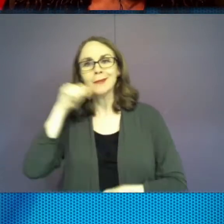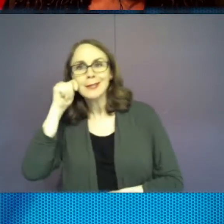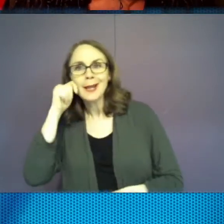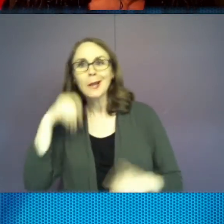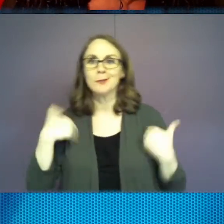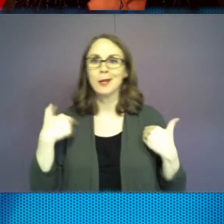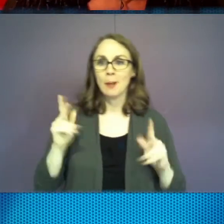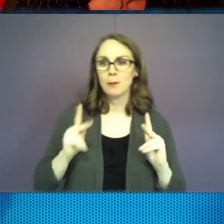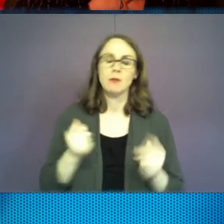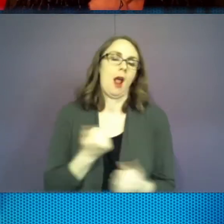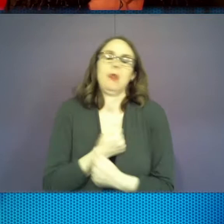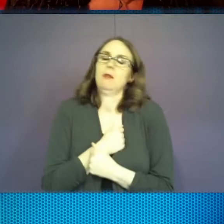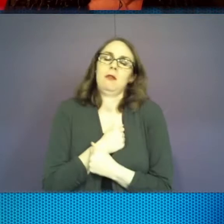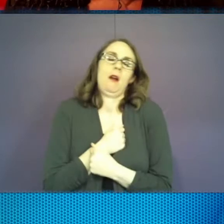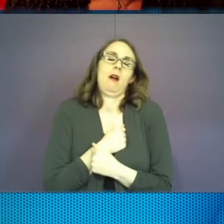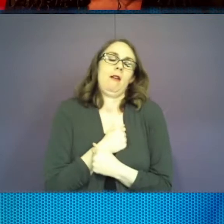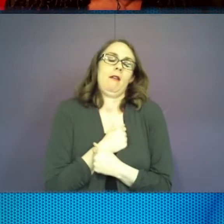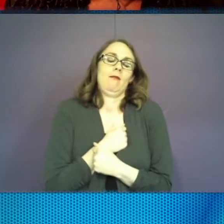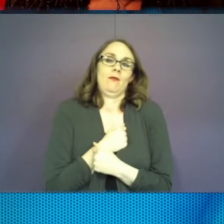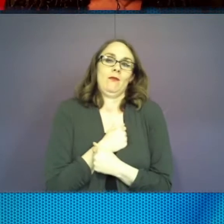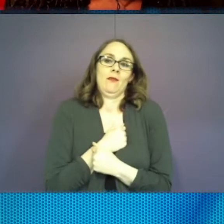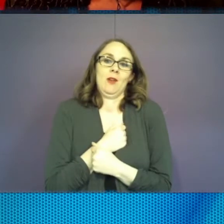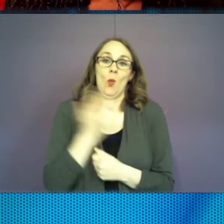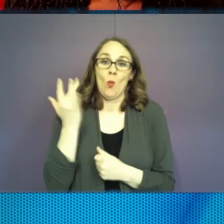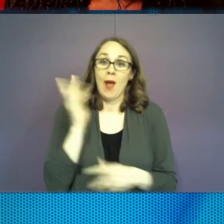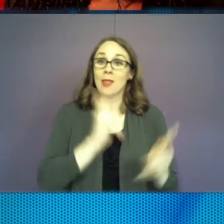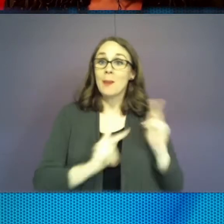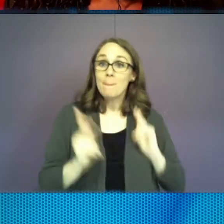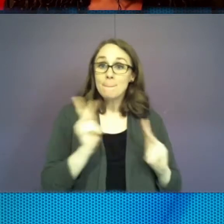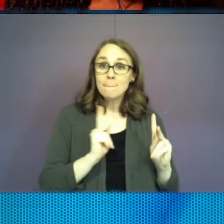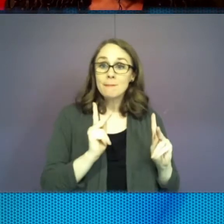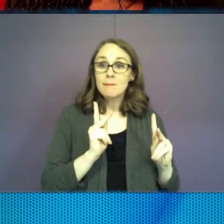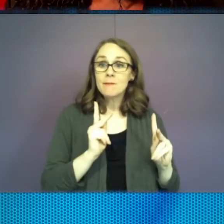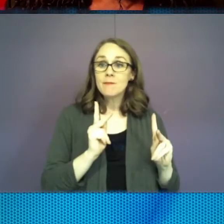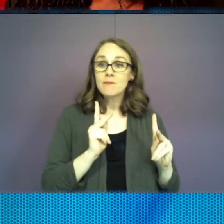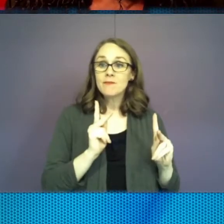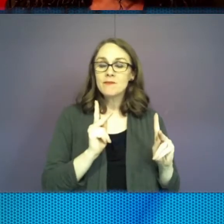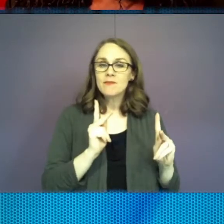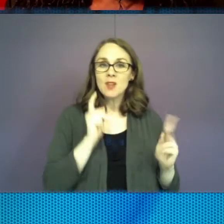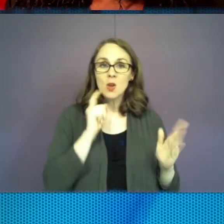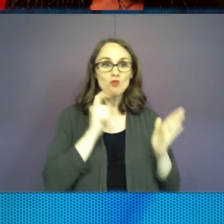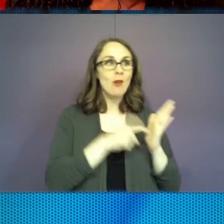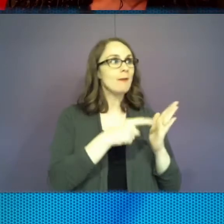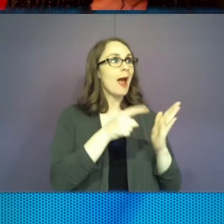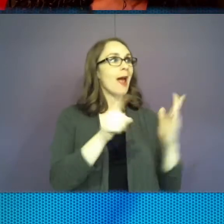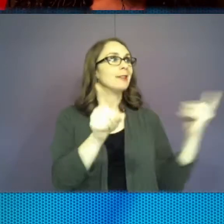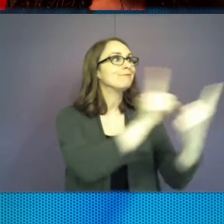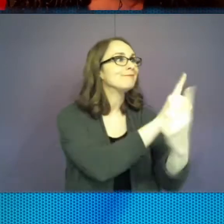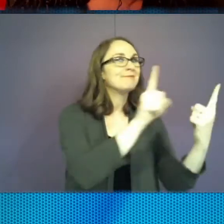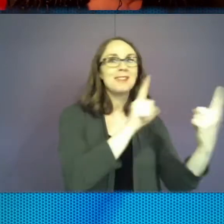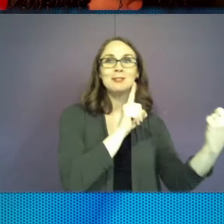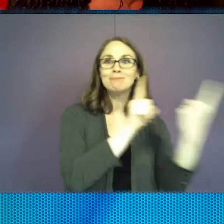I love because the people recognize me in the street. The